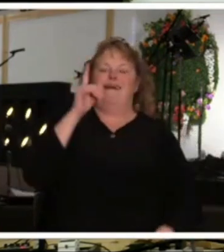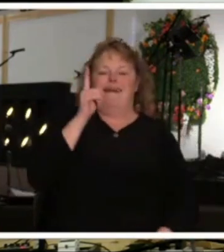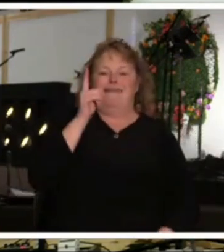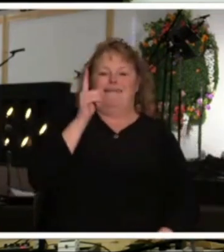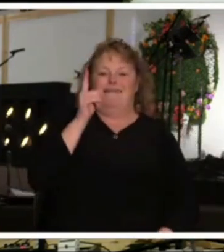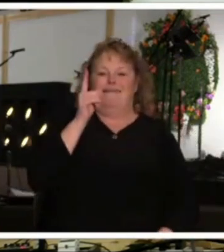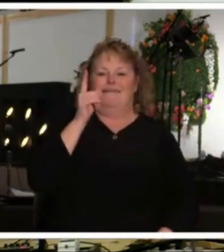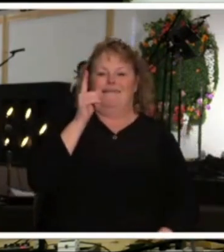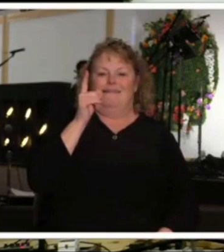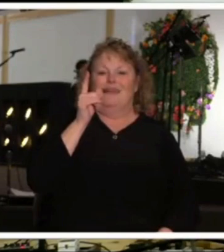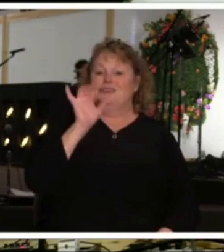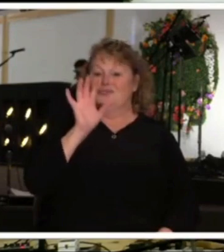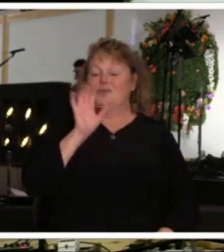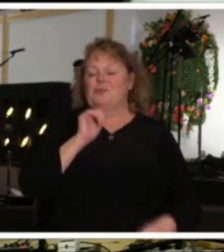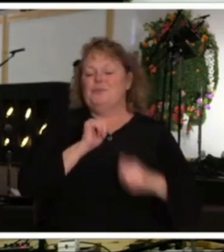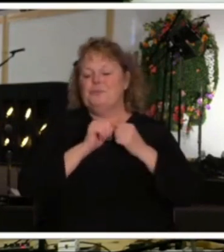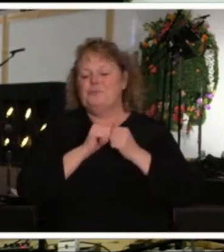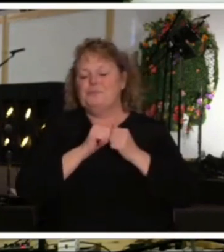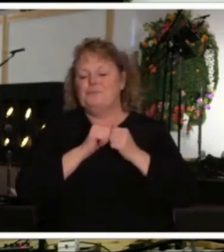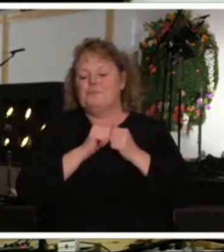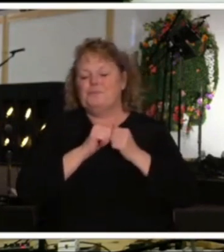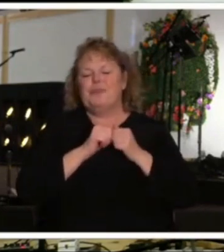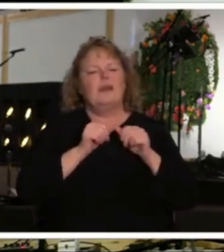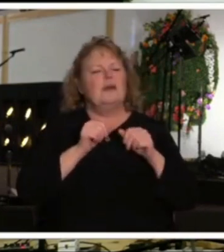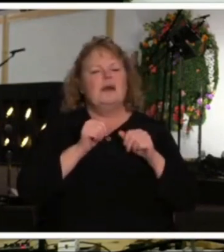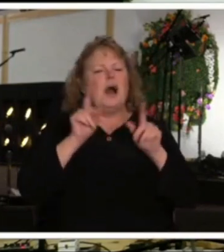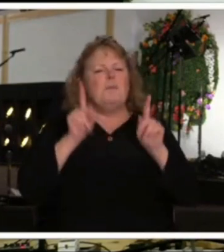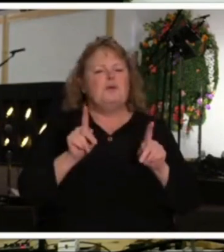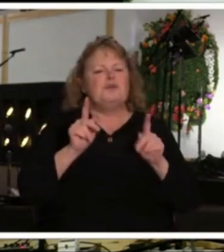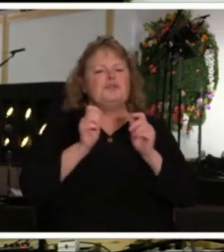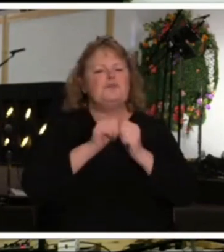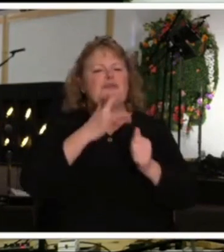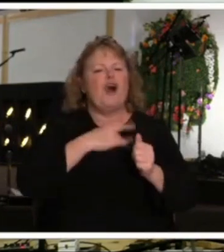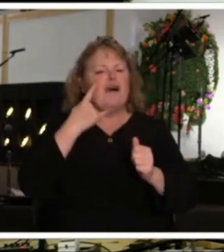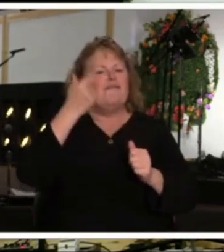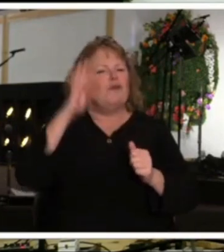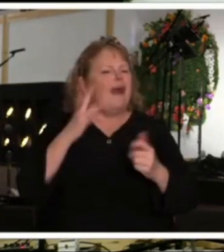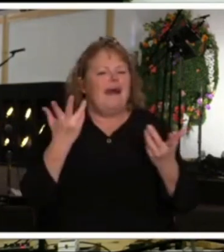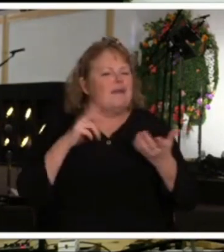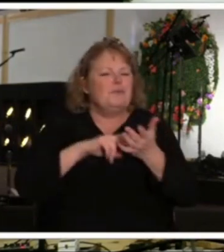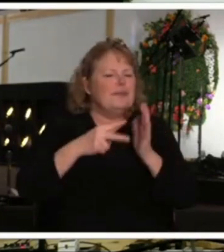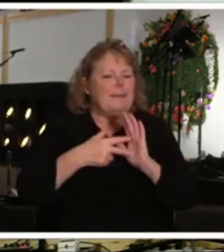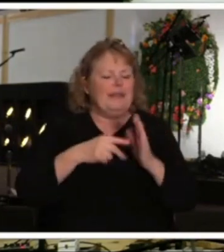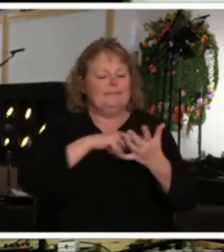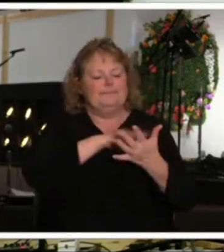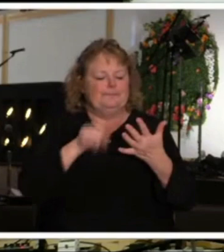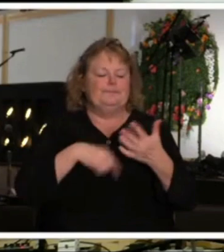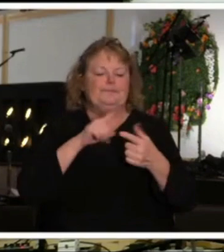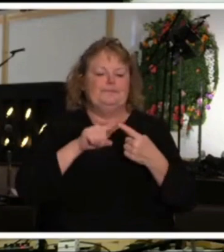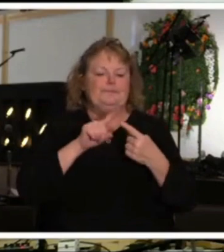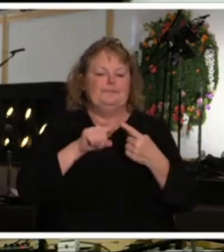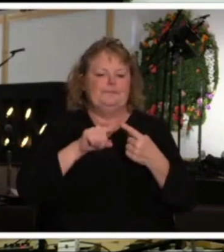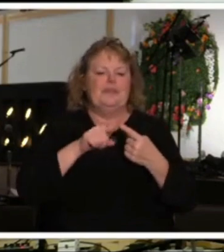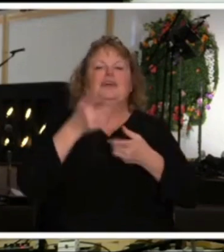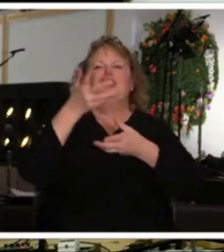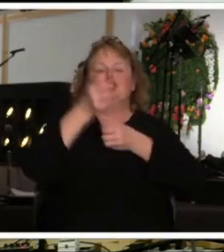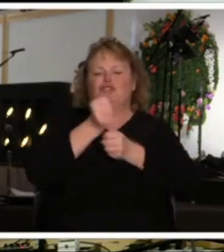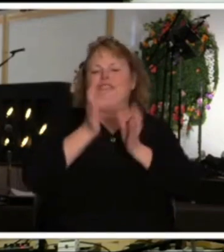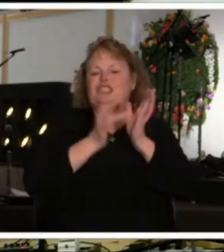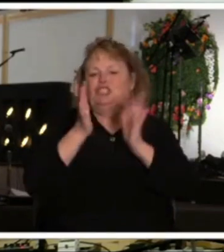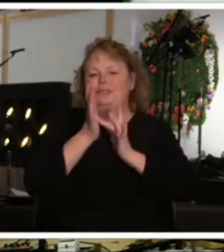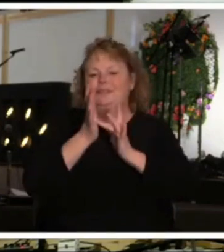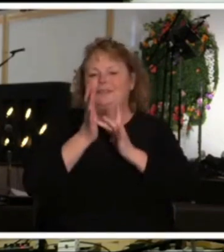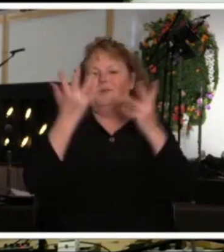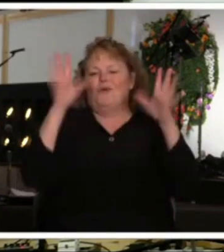as we close, here are the characteristics of a person with a heart for God. Number one, they have put their faith and trust in Jesus for salvation.